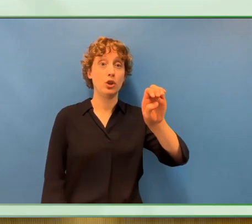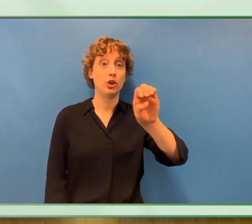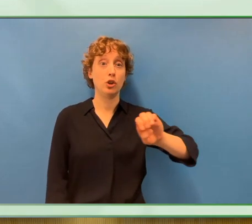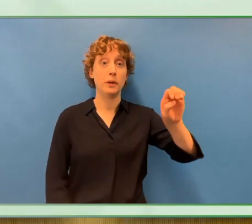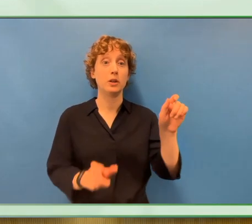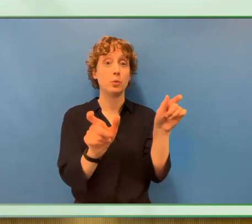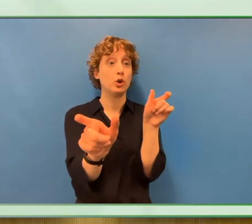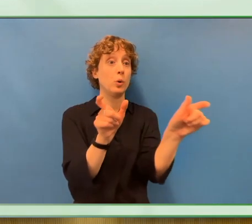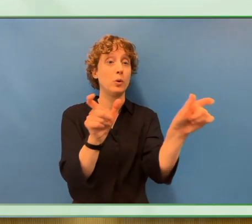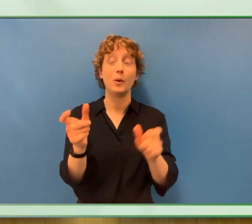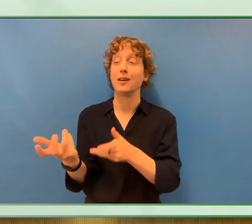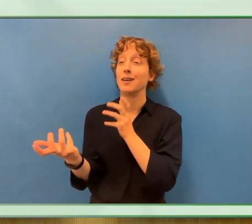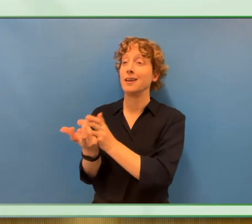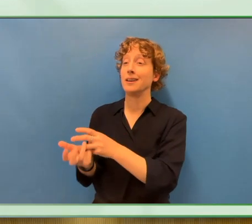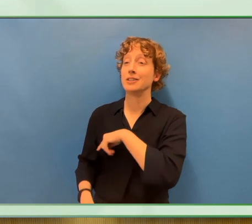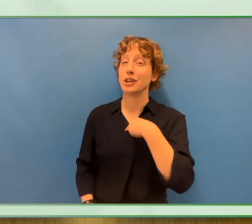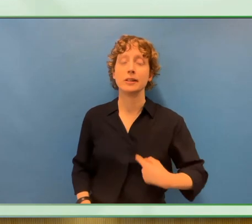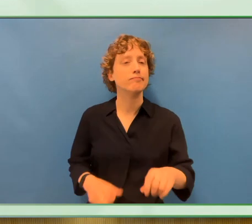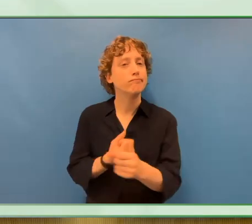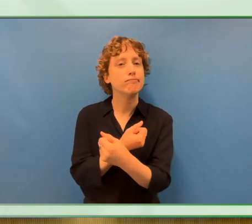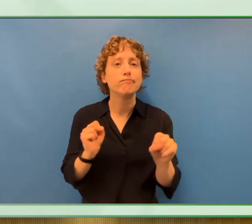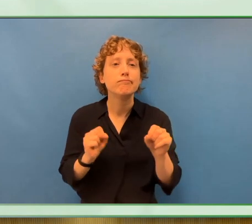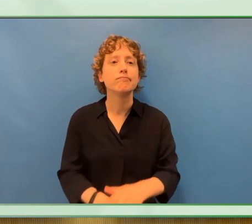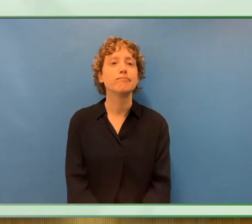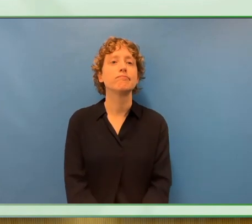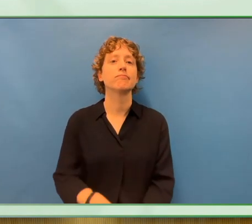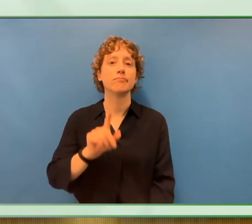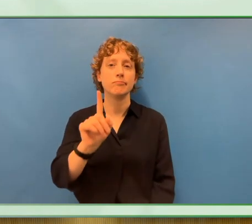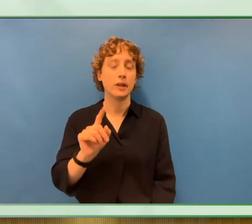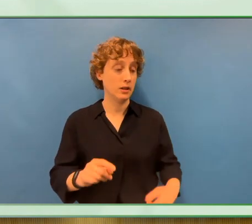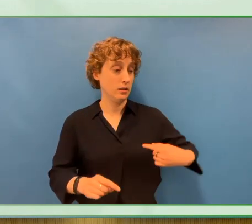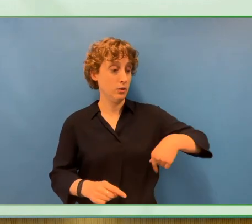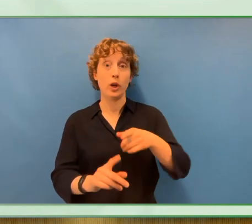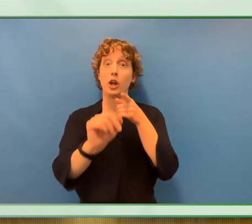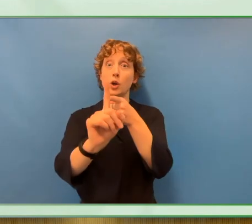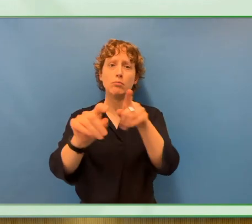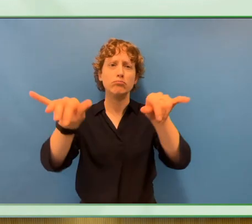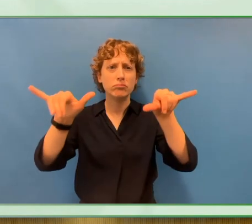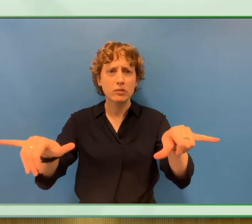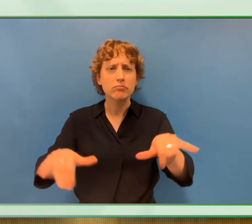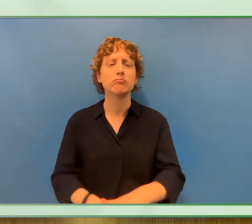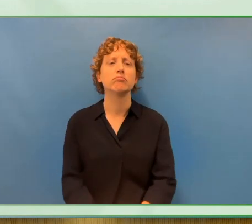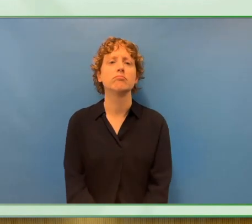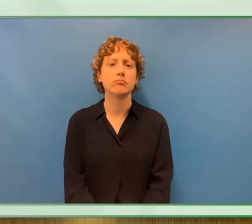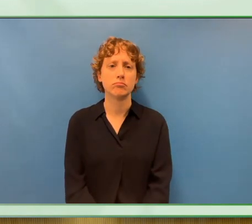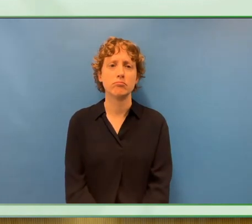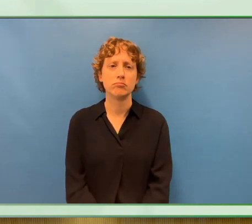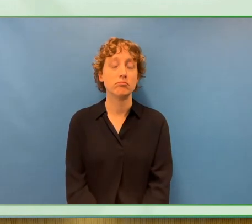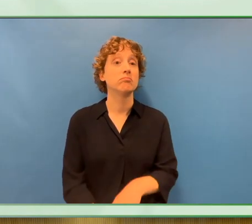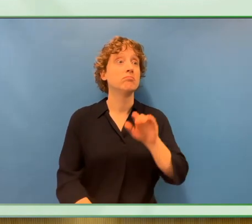change was what we were looking for underneath. If it was, making sure the employees were being kept safe